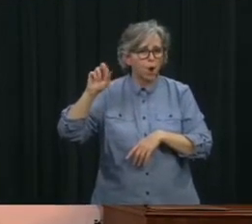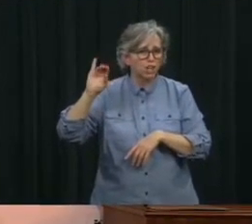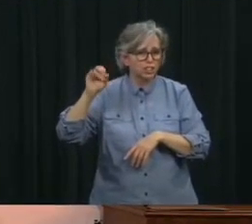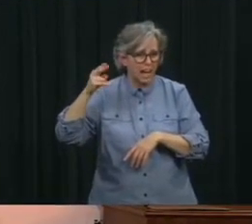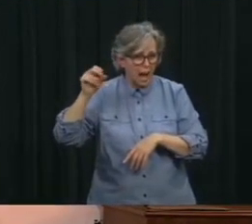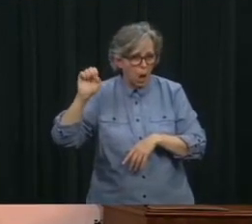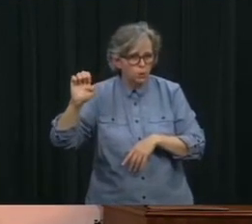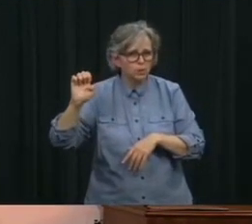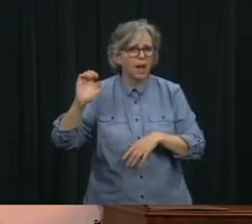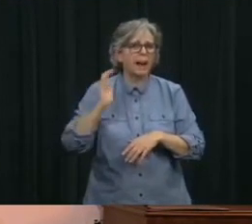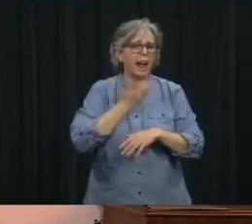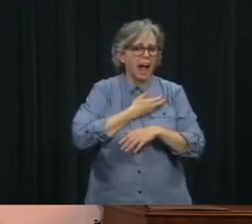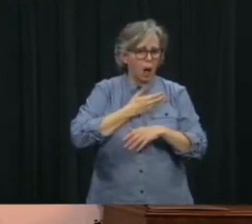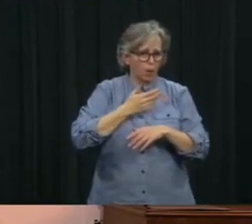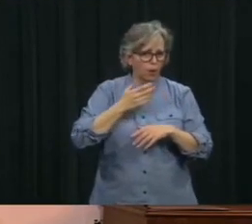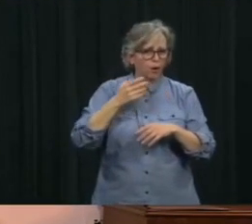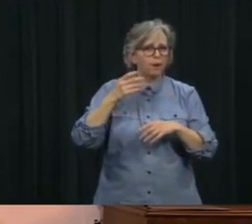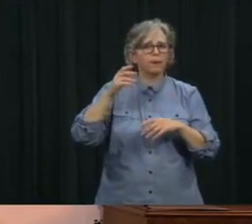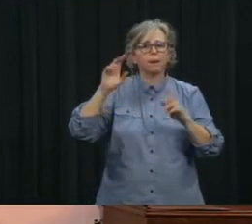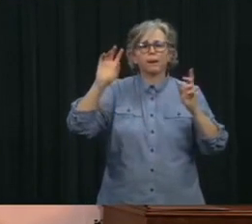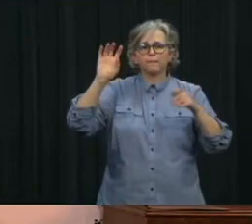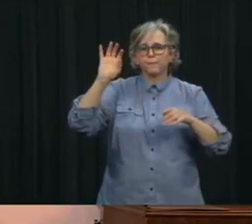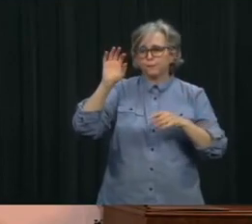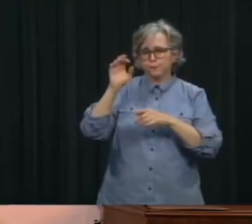board, and he